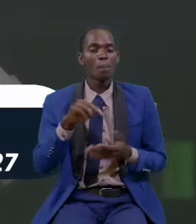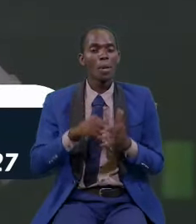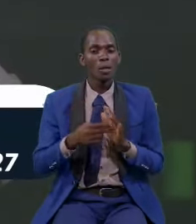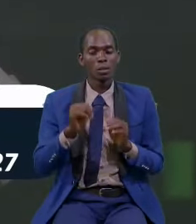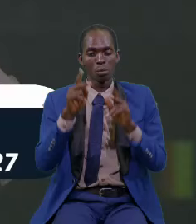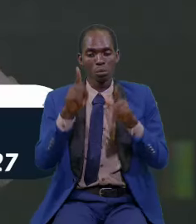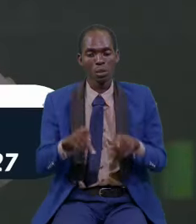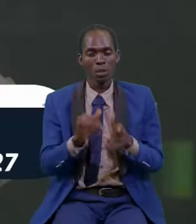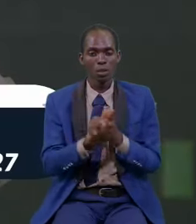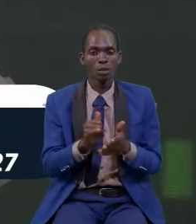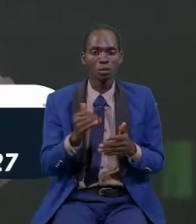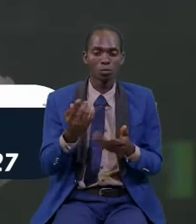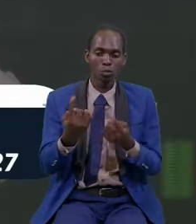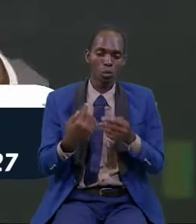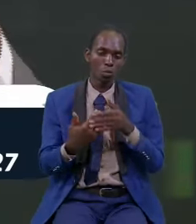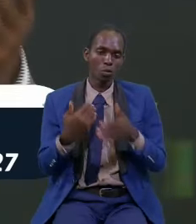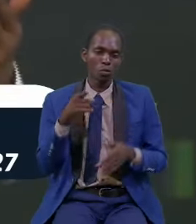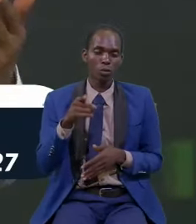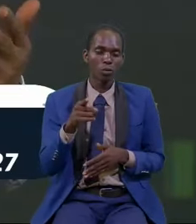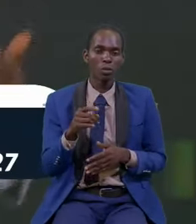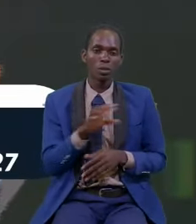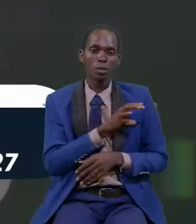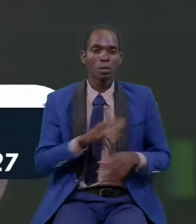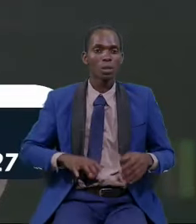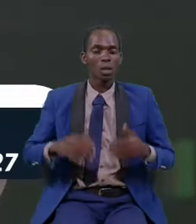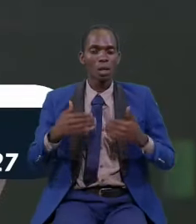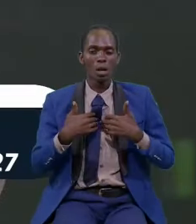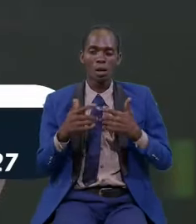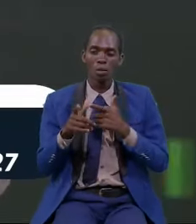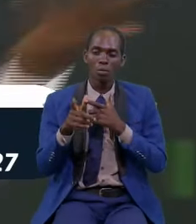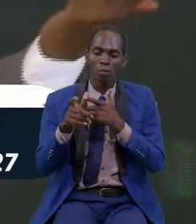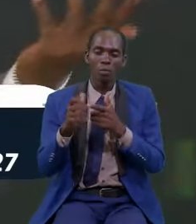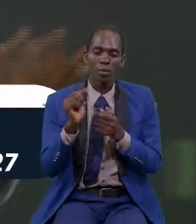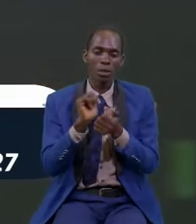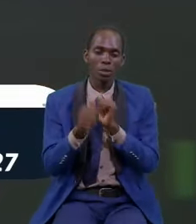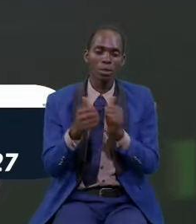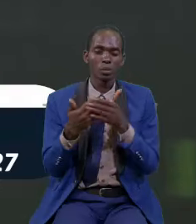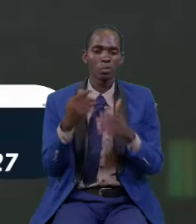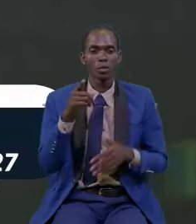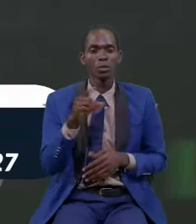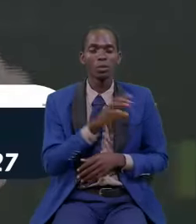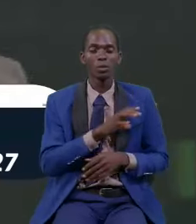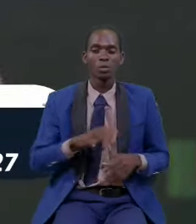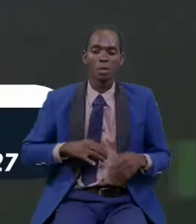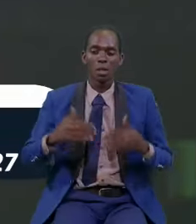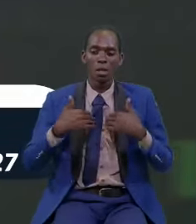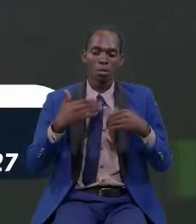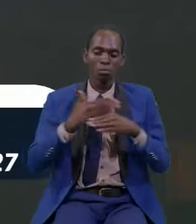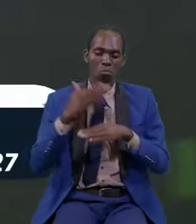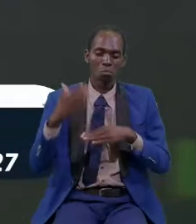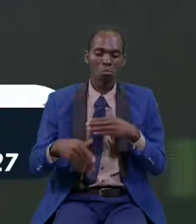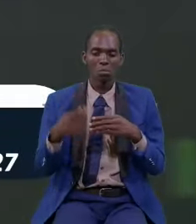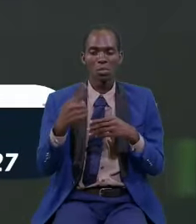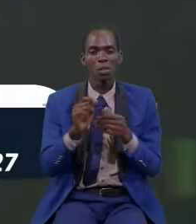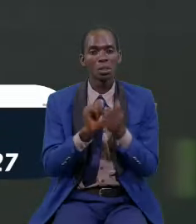He's run the race. He's completed the race. He's got the victory. And he